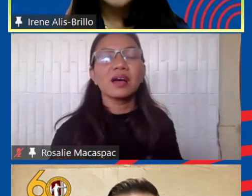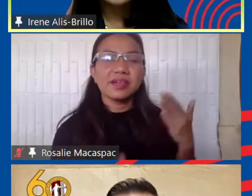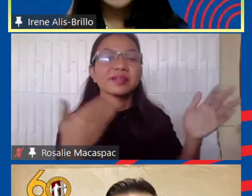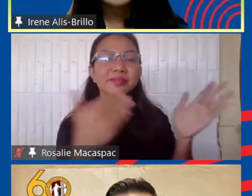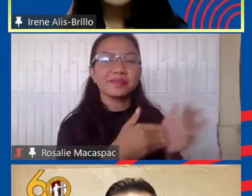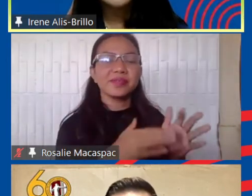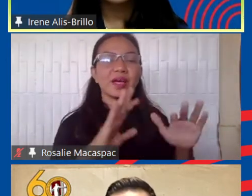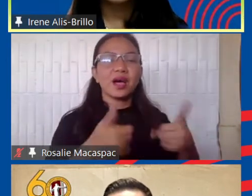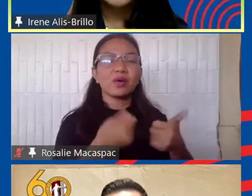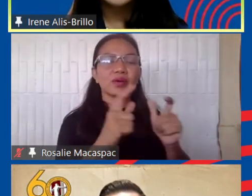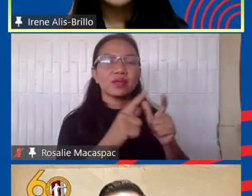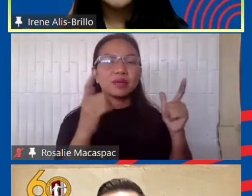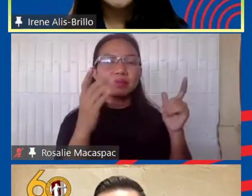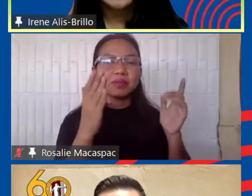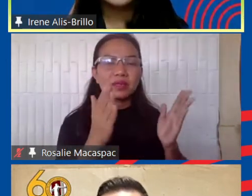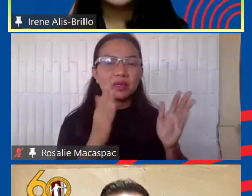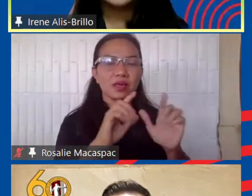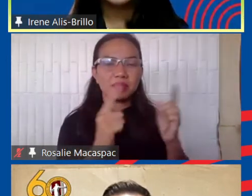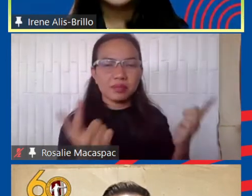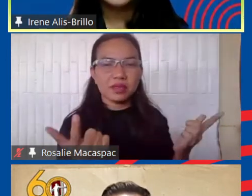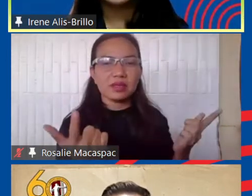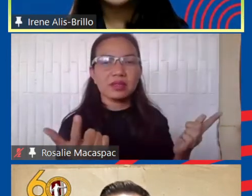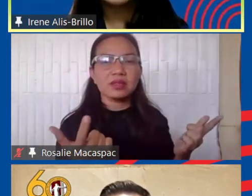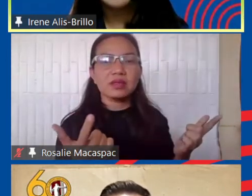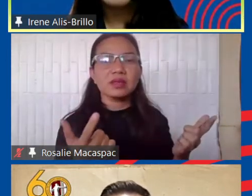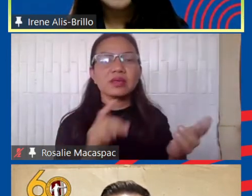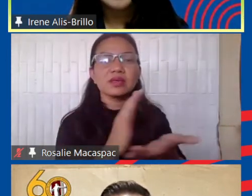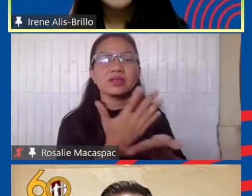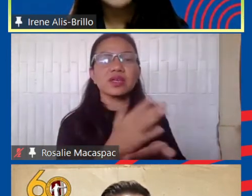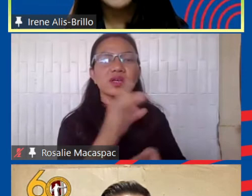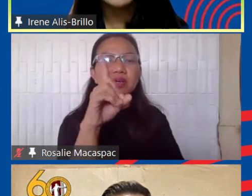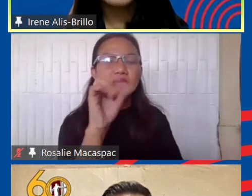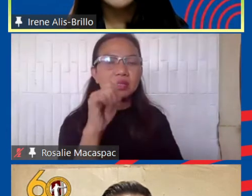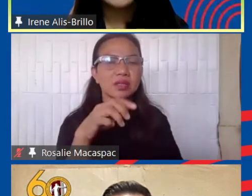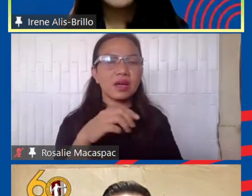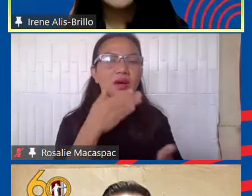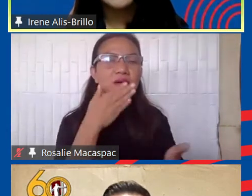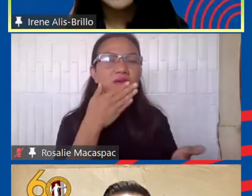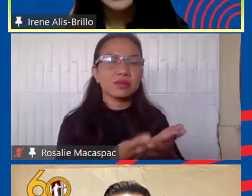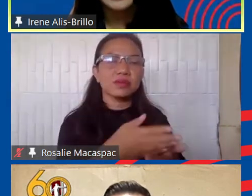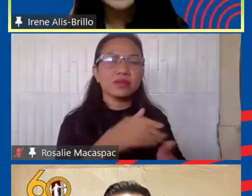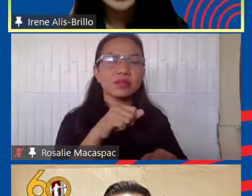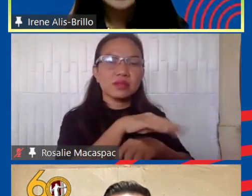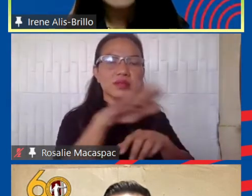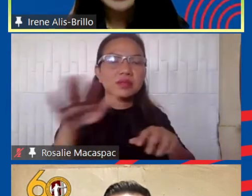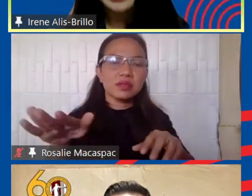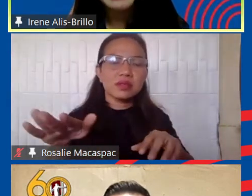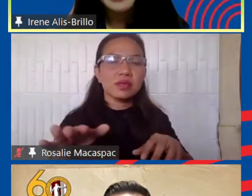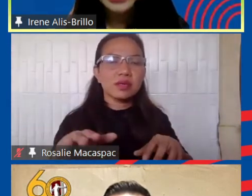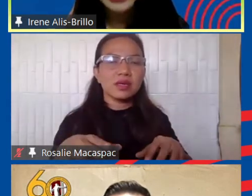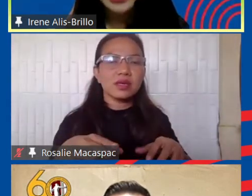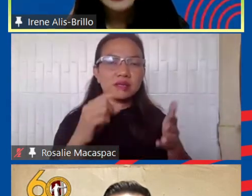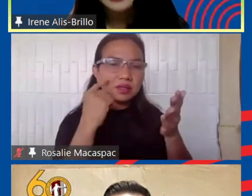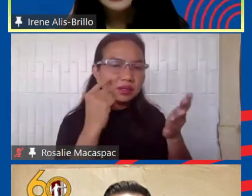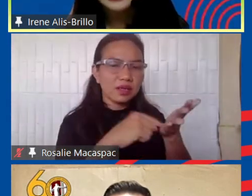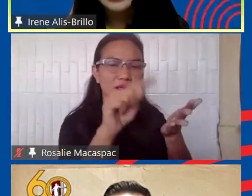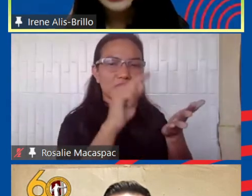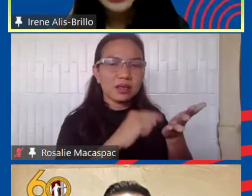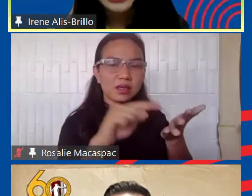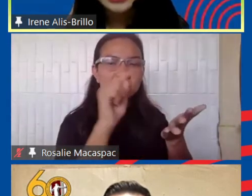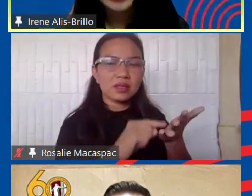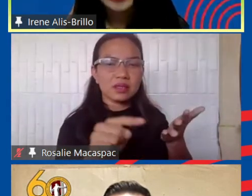How can libraries effectively share data and information in data management techniques with applying